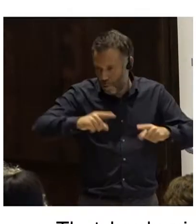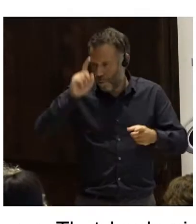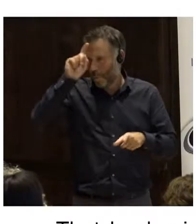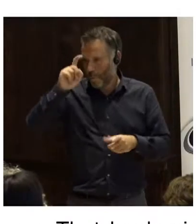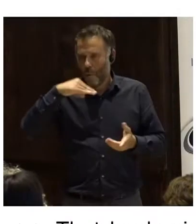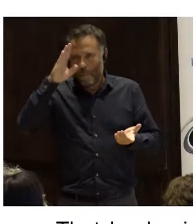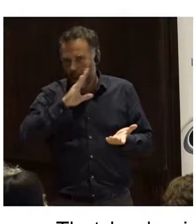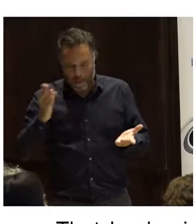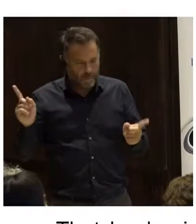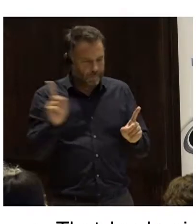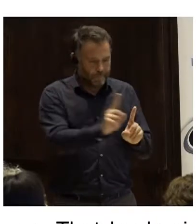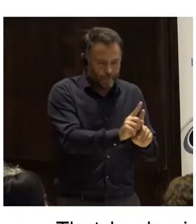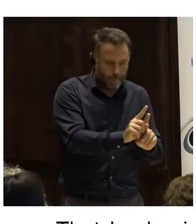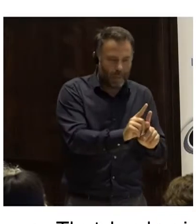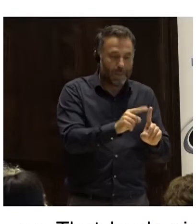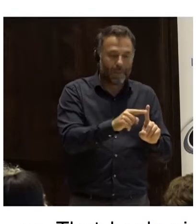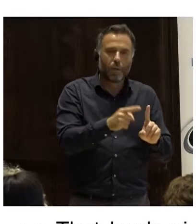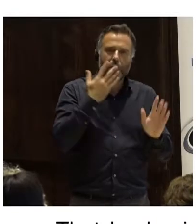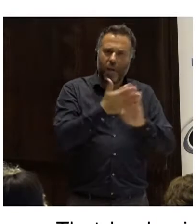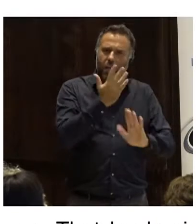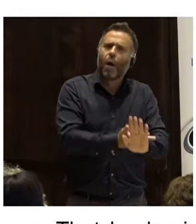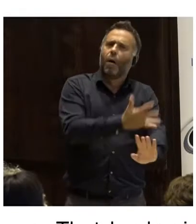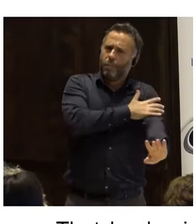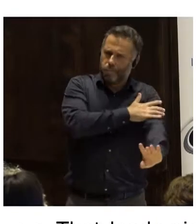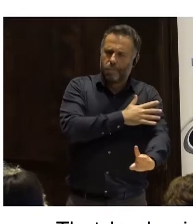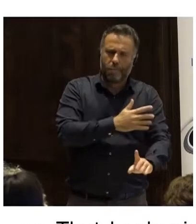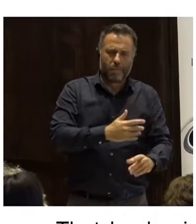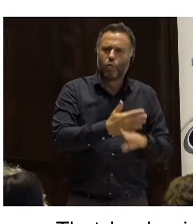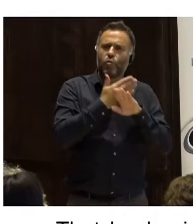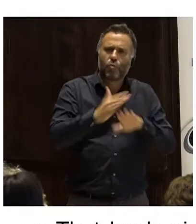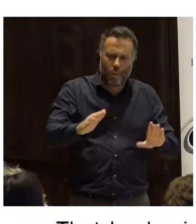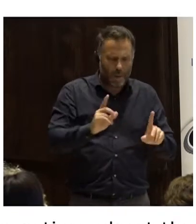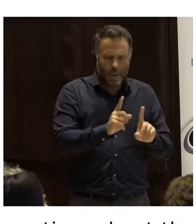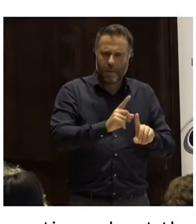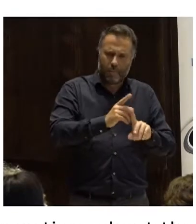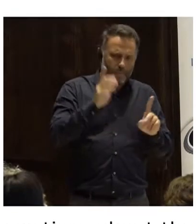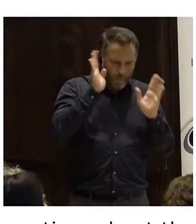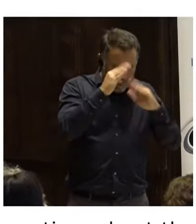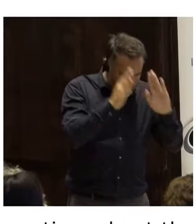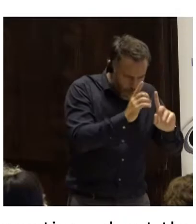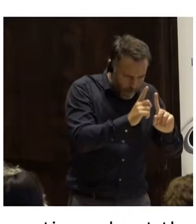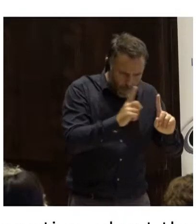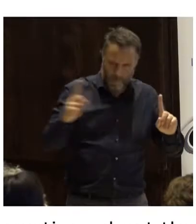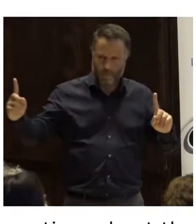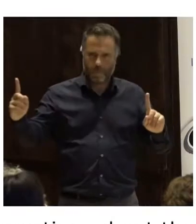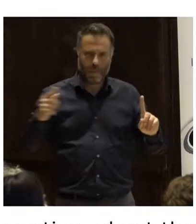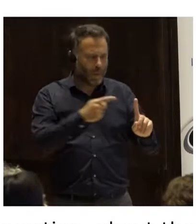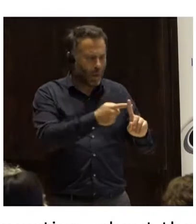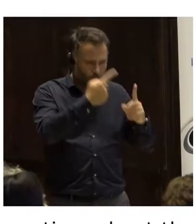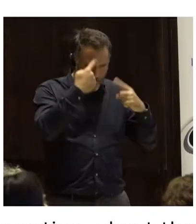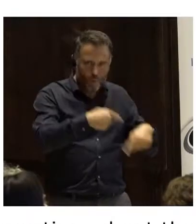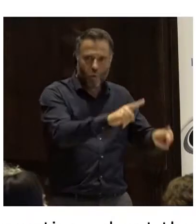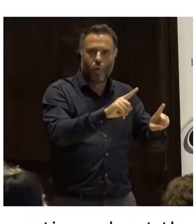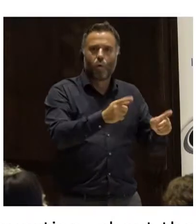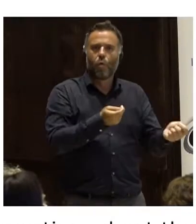over-helping. And actually, when we're expecting children to control a robot, we're expecting an awful lot